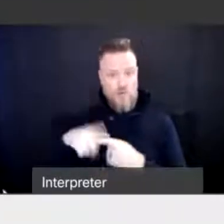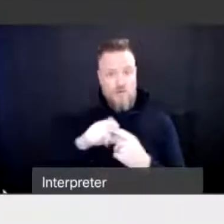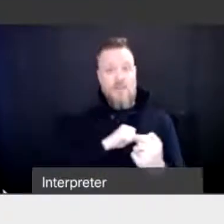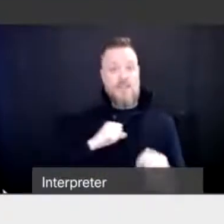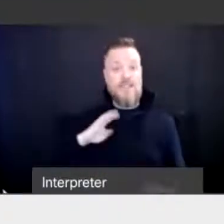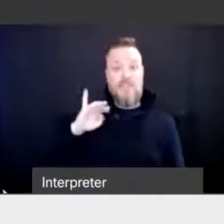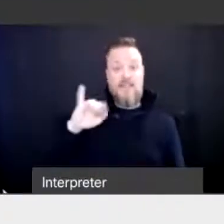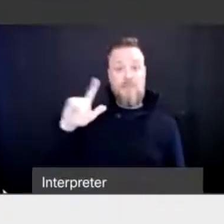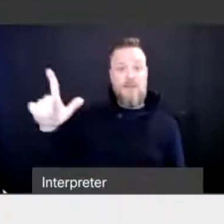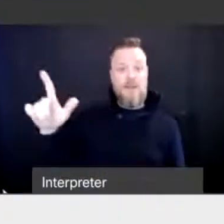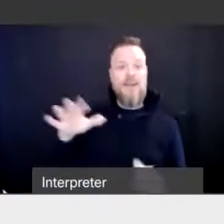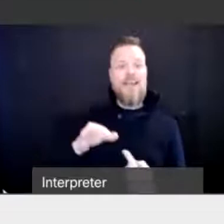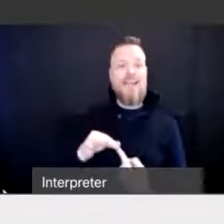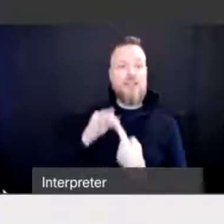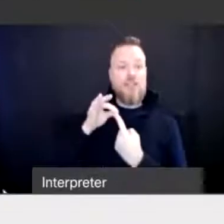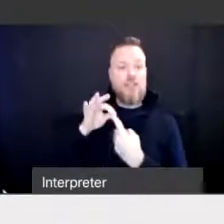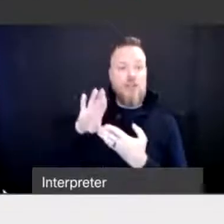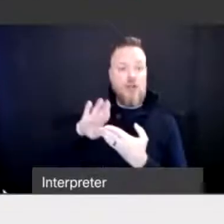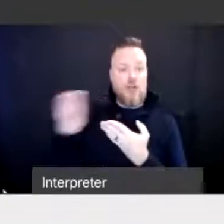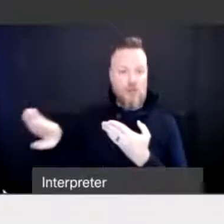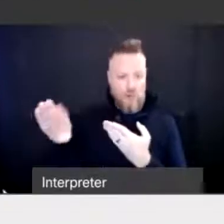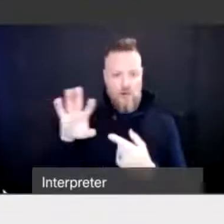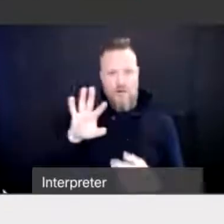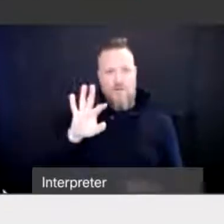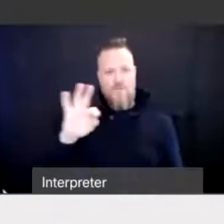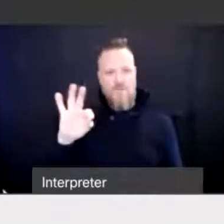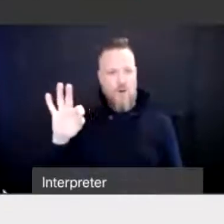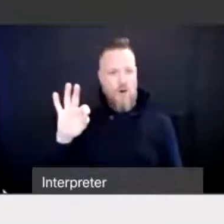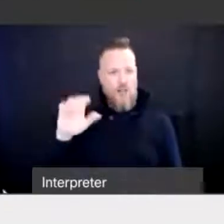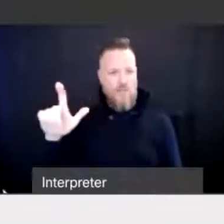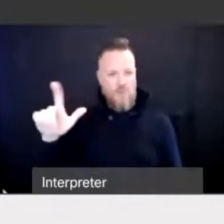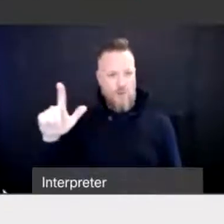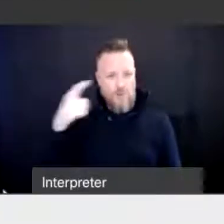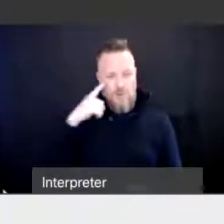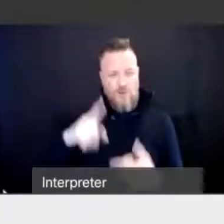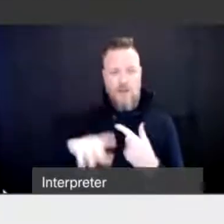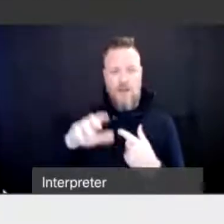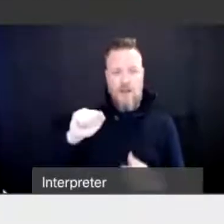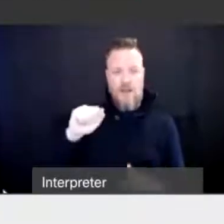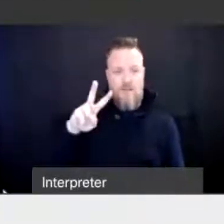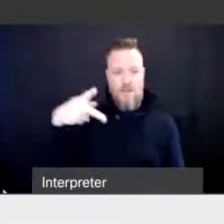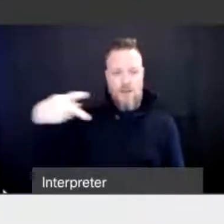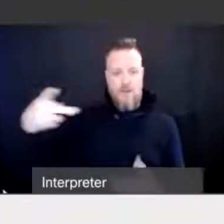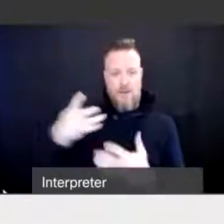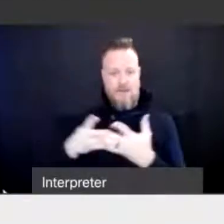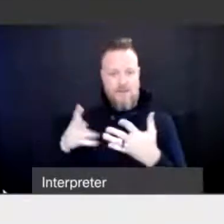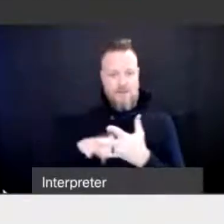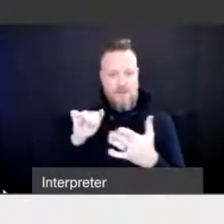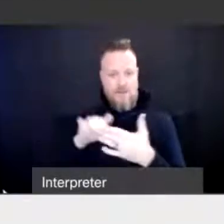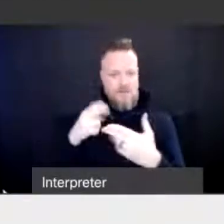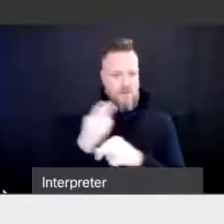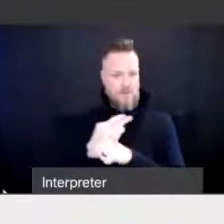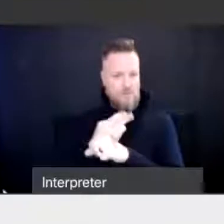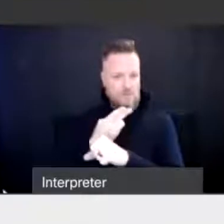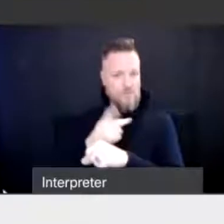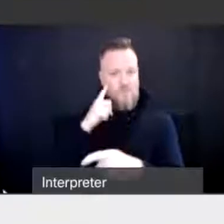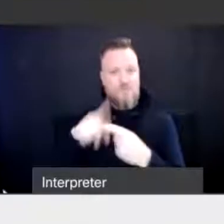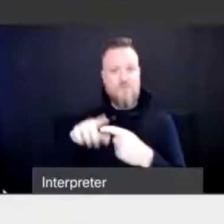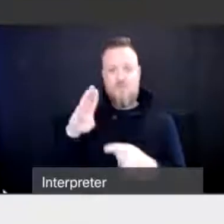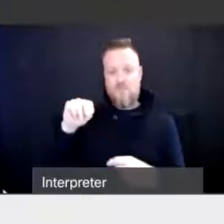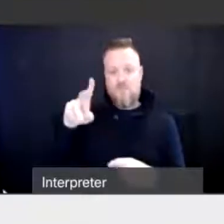31 would exclude the Fort Leavenworth School District from the AVPP schedule used to calculate the bond and interest state